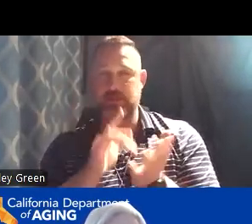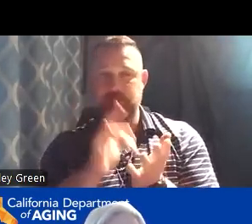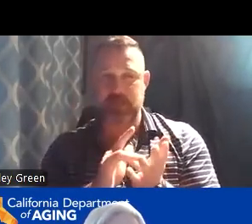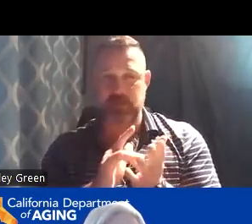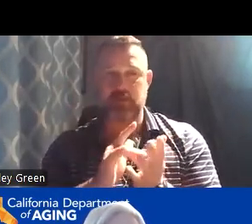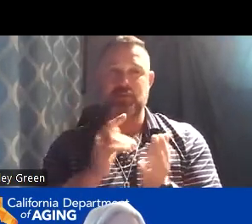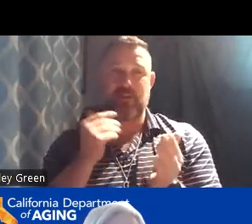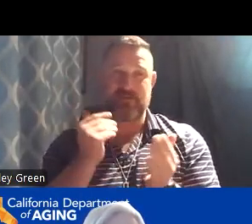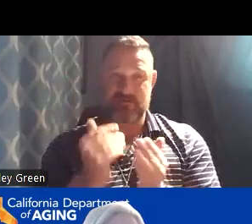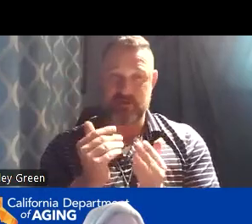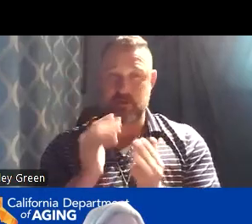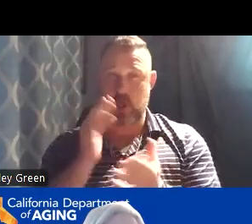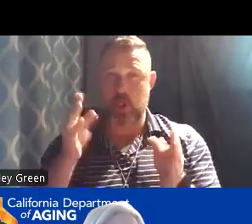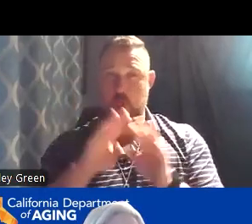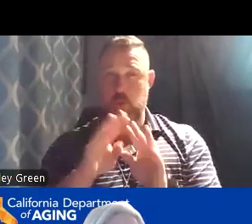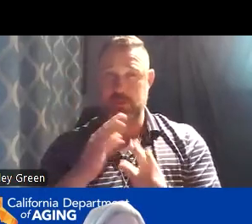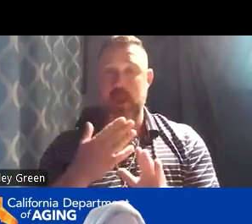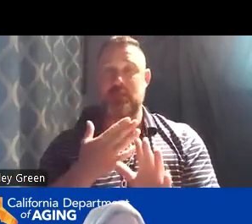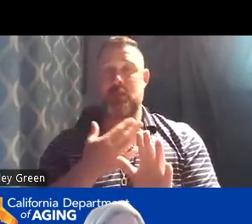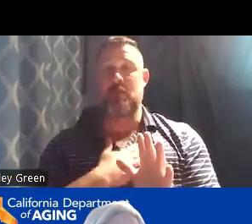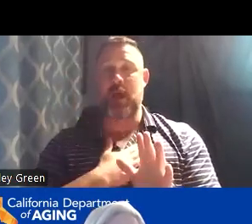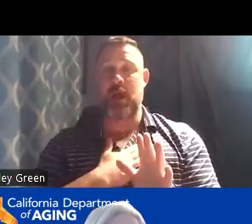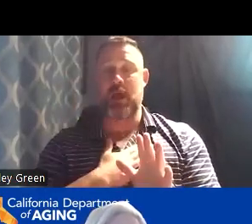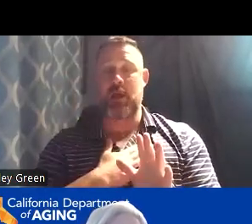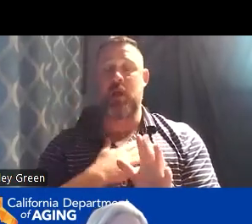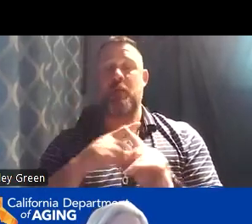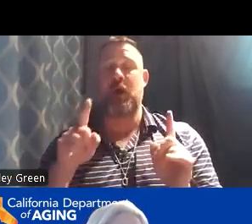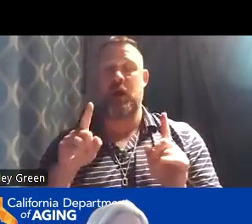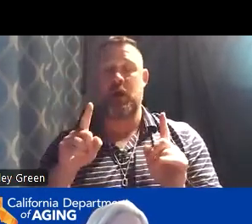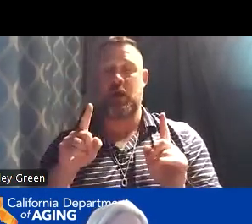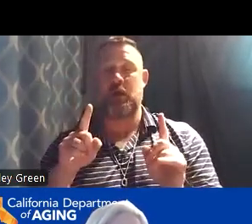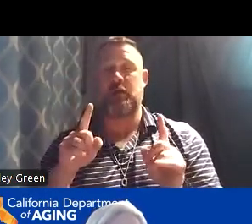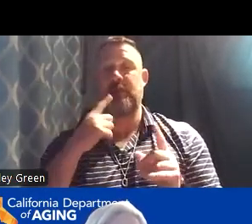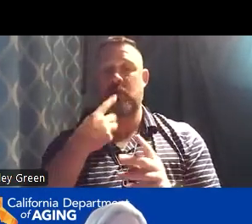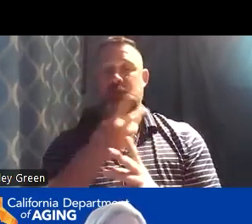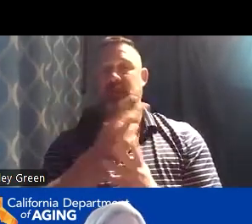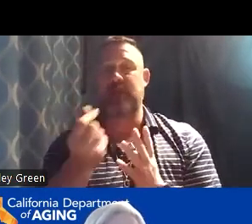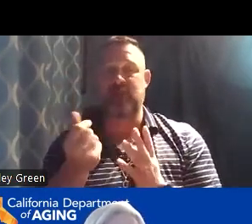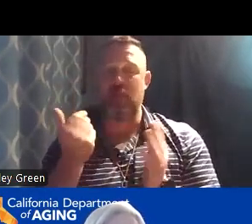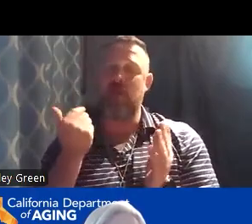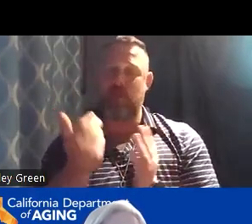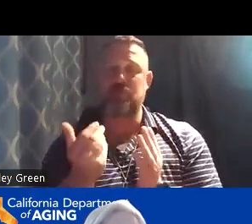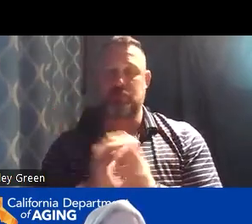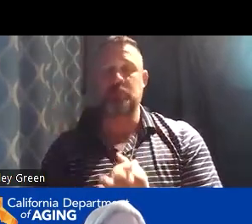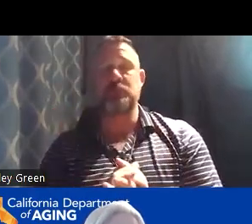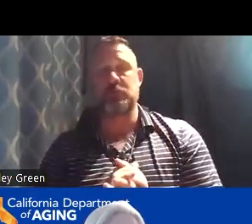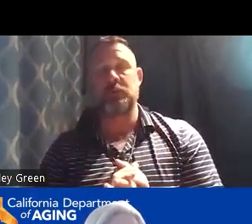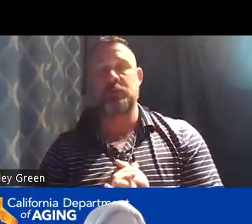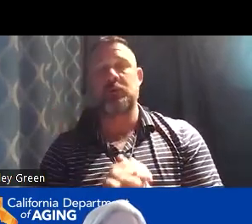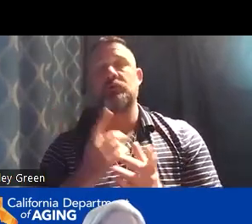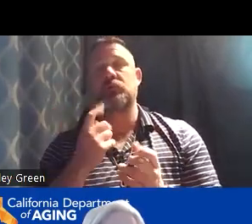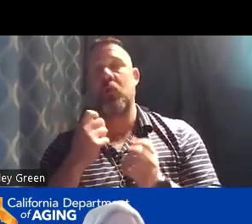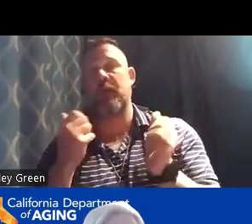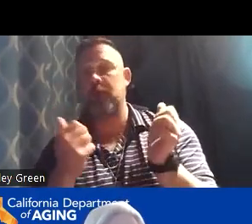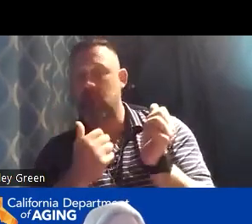at the verge of closing as mine is, but certainly for several of them, they're close to it. So I just wanted to follow